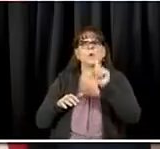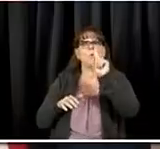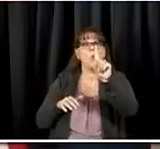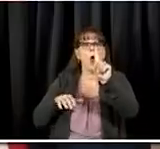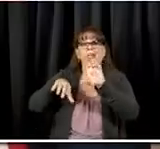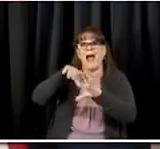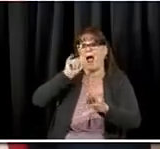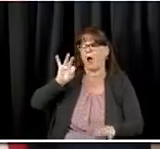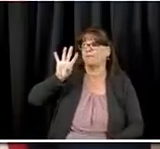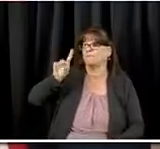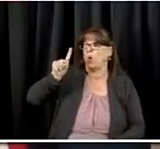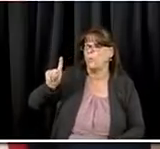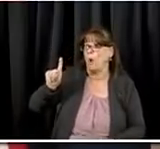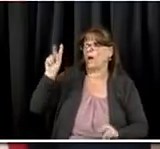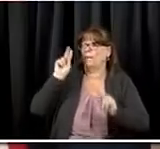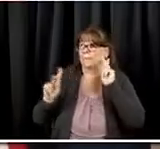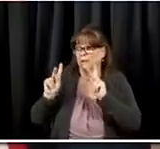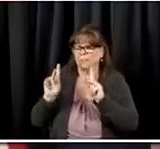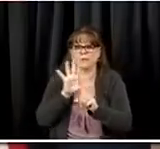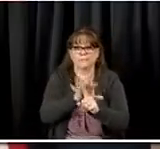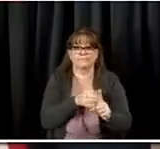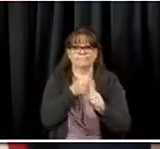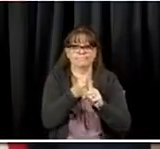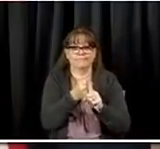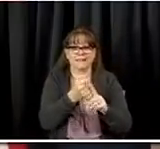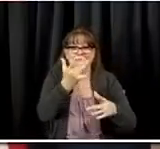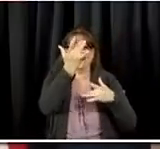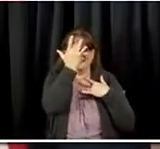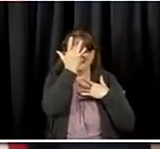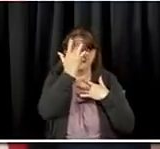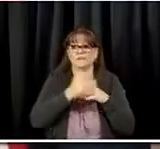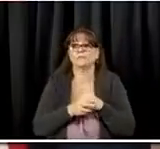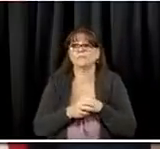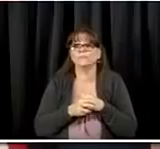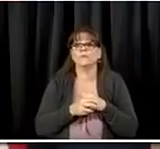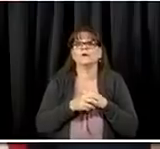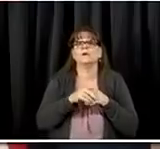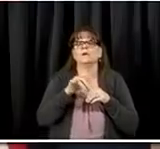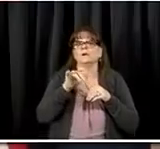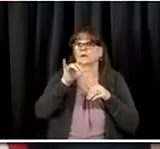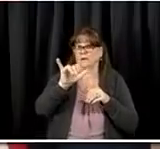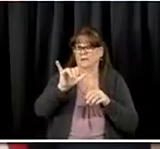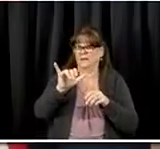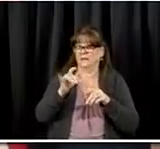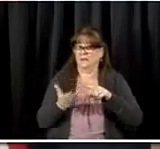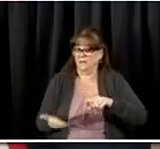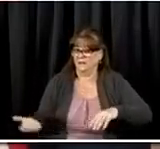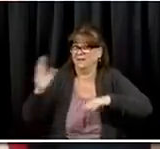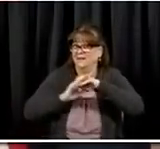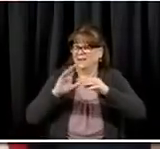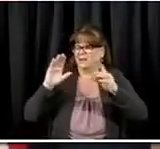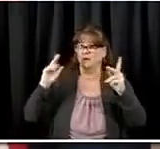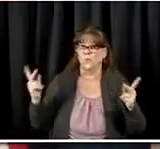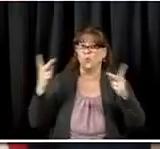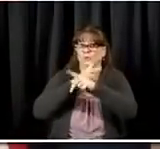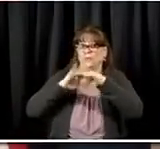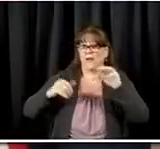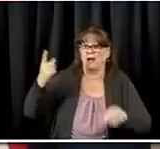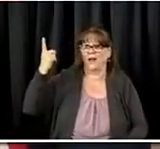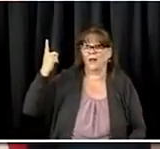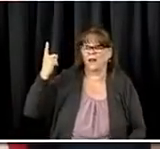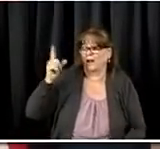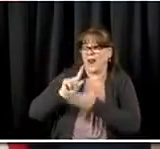contagious right now. That is significantly up from the prior week. It is the highest percentage of contagious